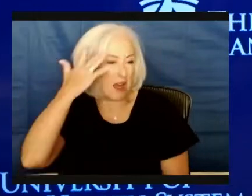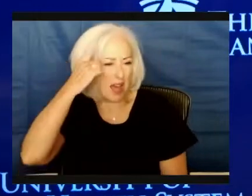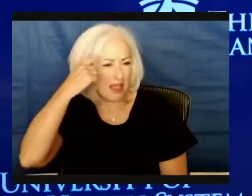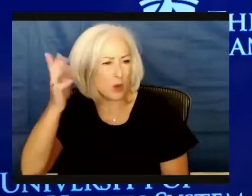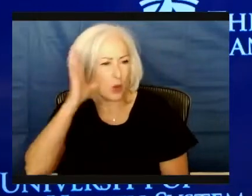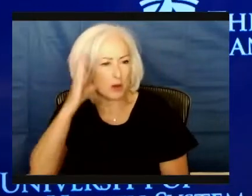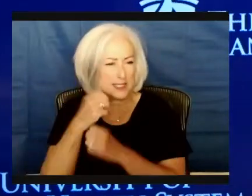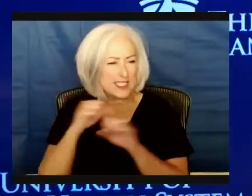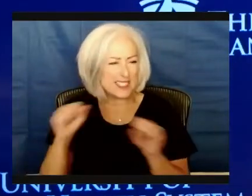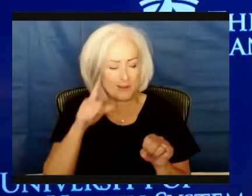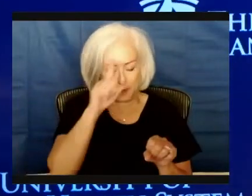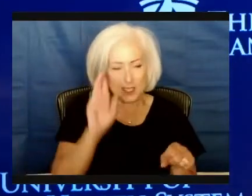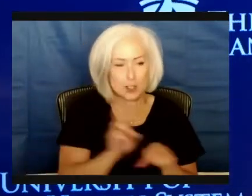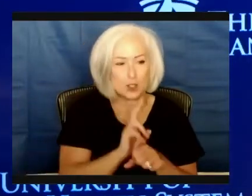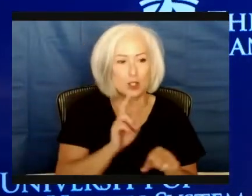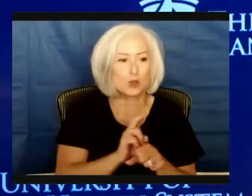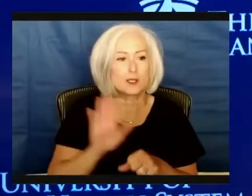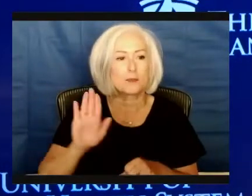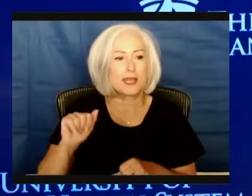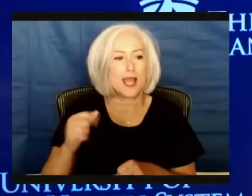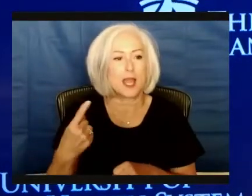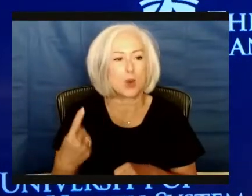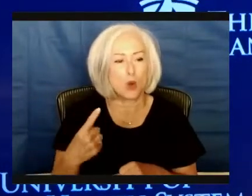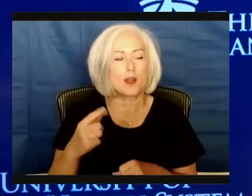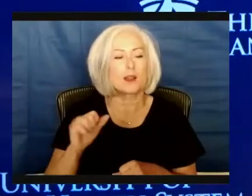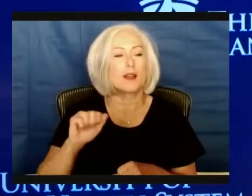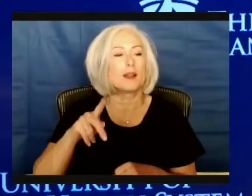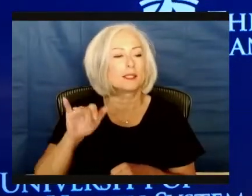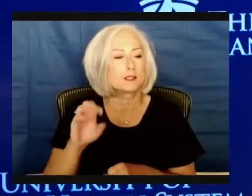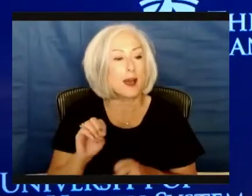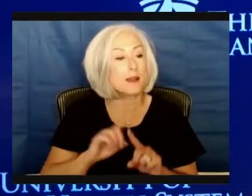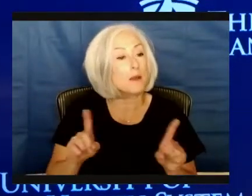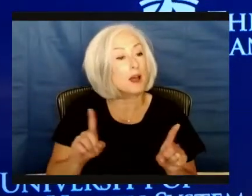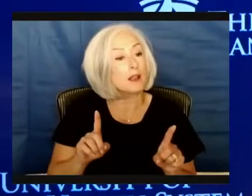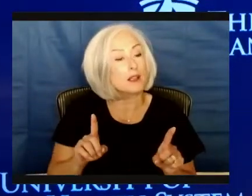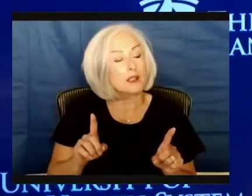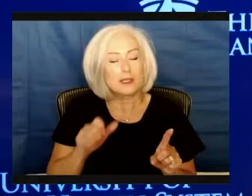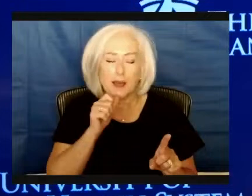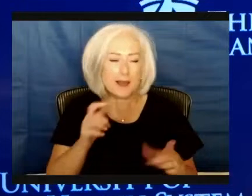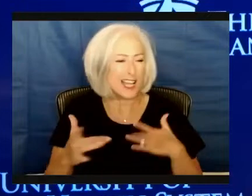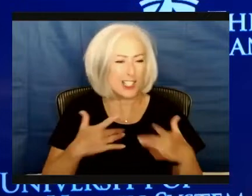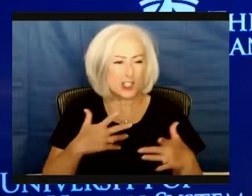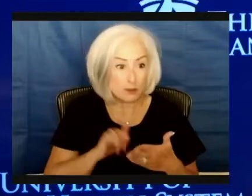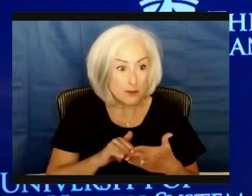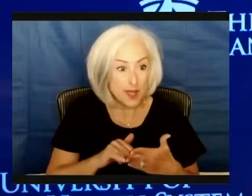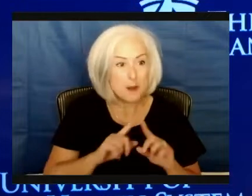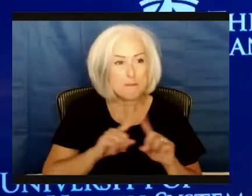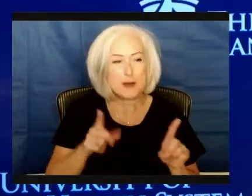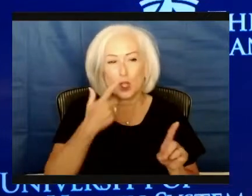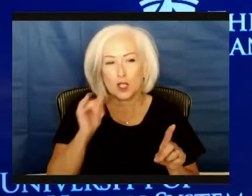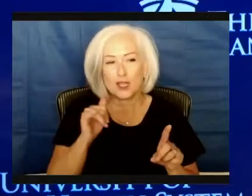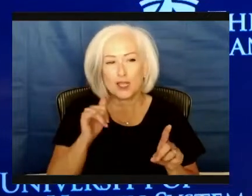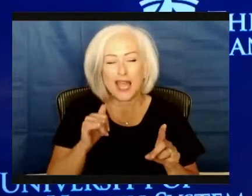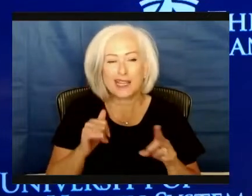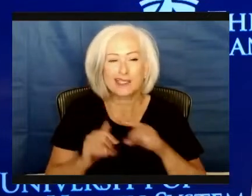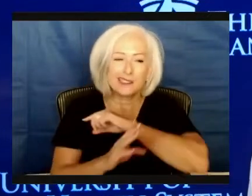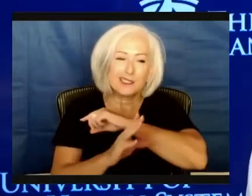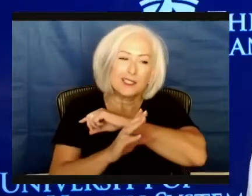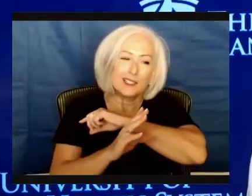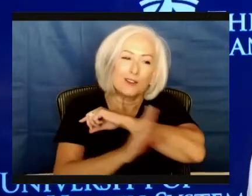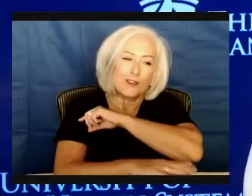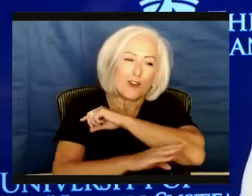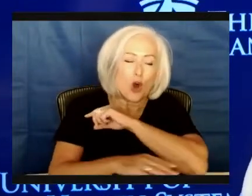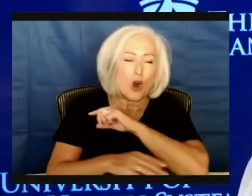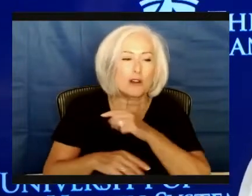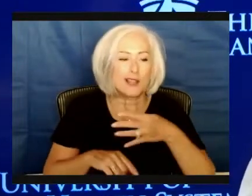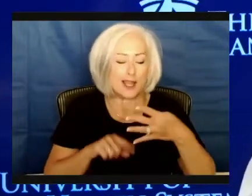BA1 spikes. I'm not worried about that. So I think it'll be, and it looks like late October, early November. That booster shot,